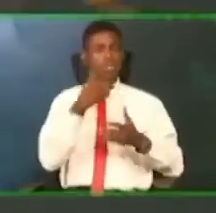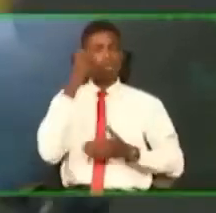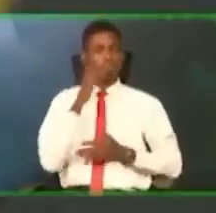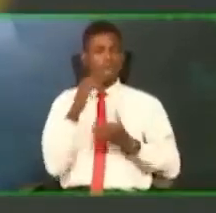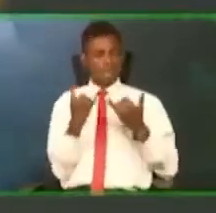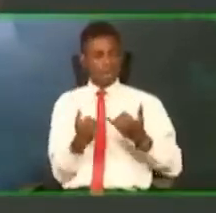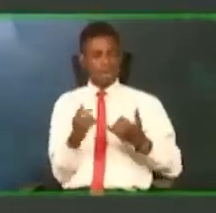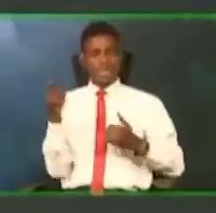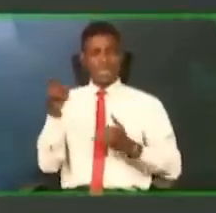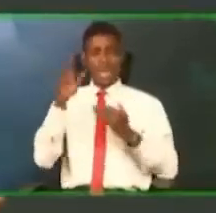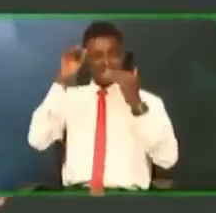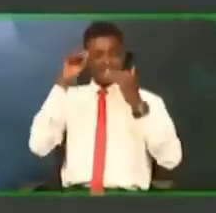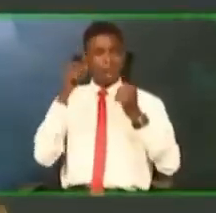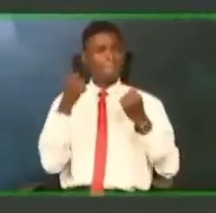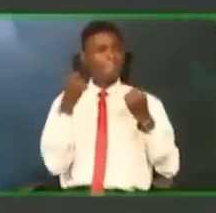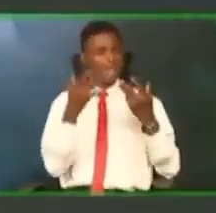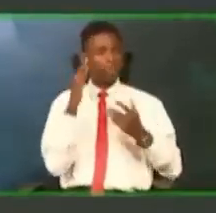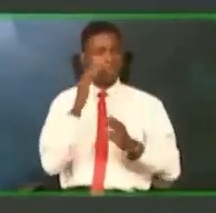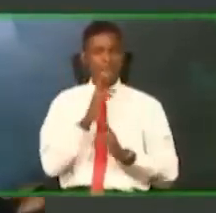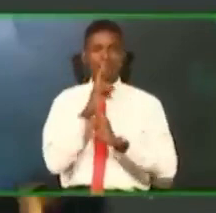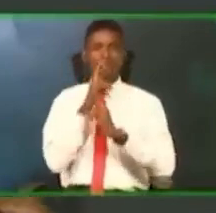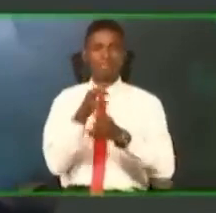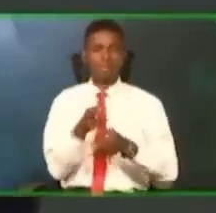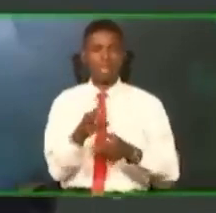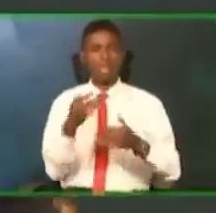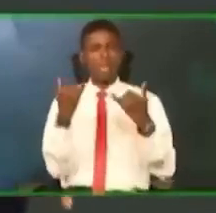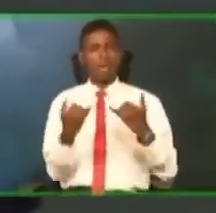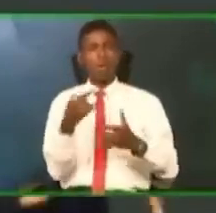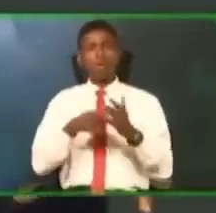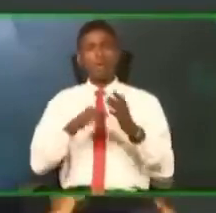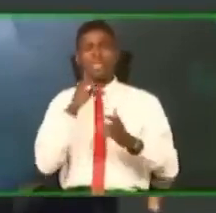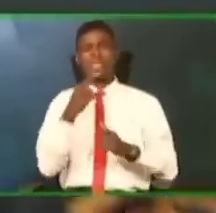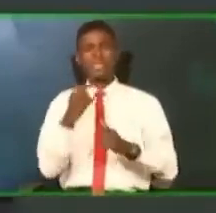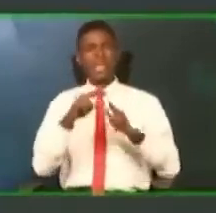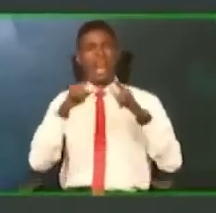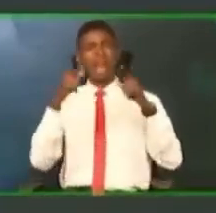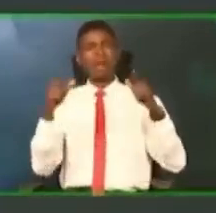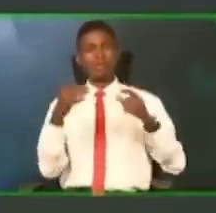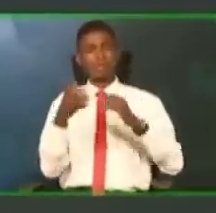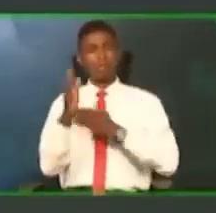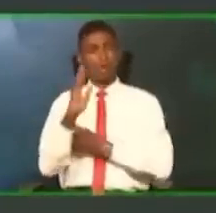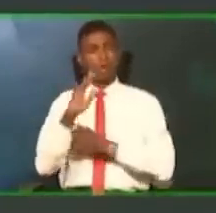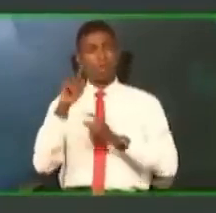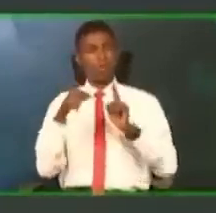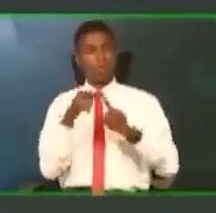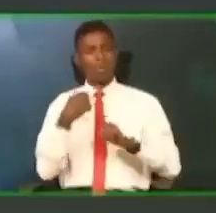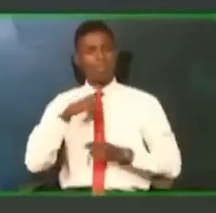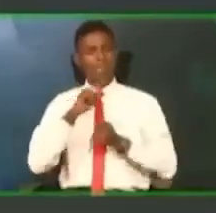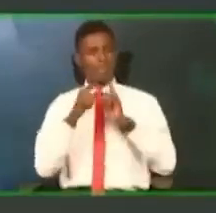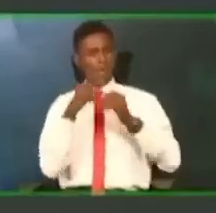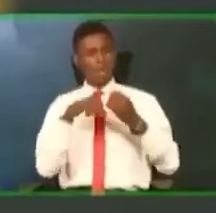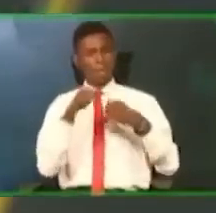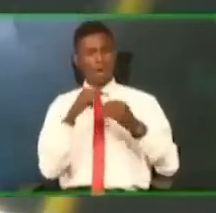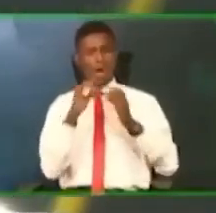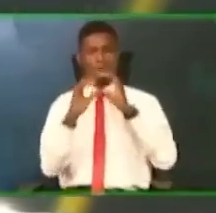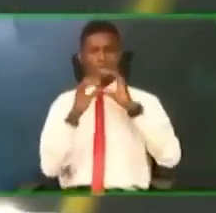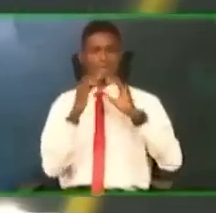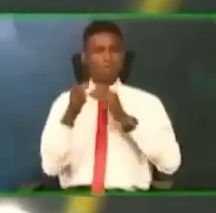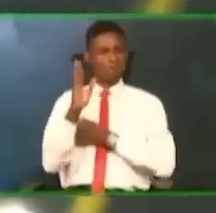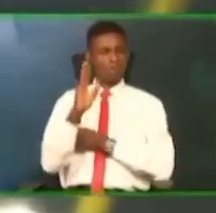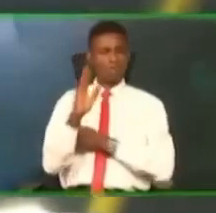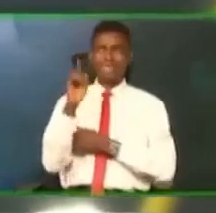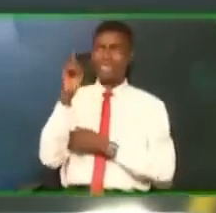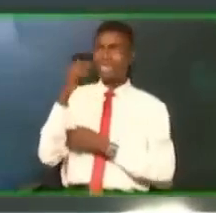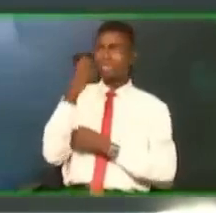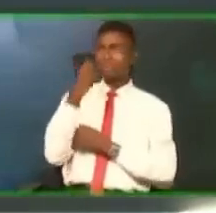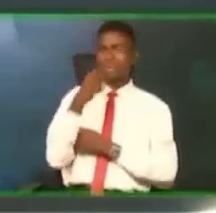So what is the language of God? If we are talking about the communications of God, does he speak Greek?